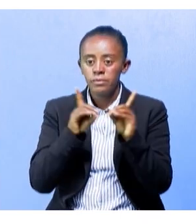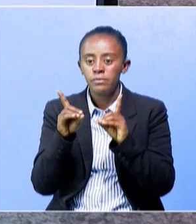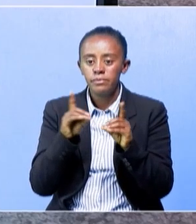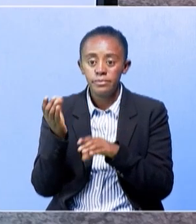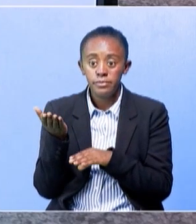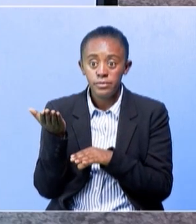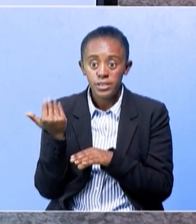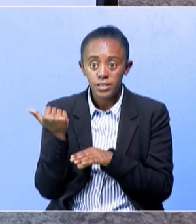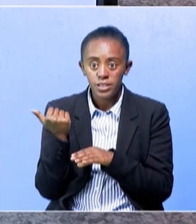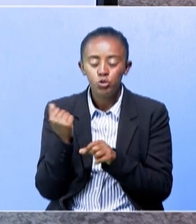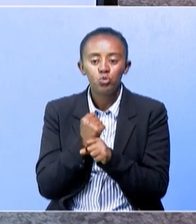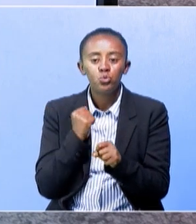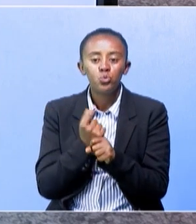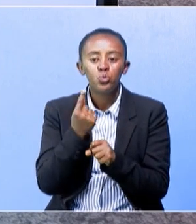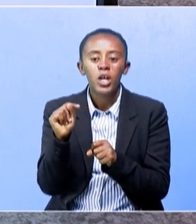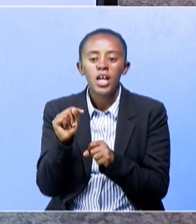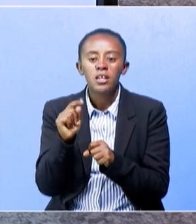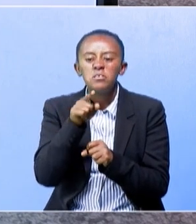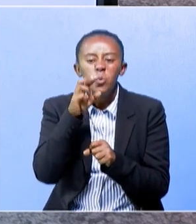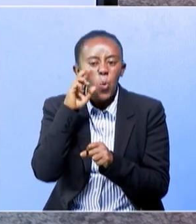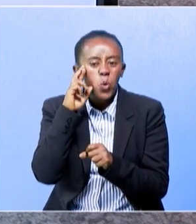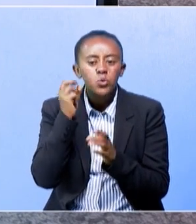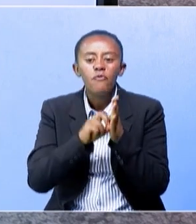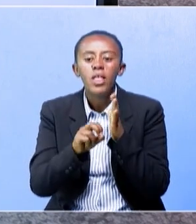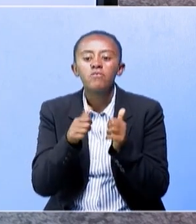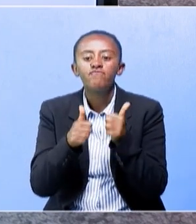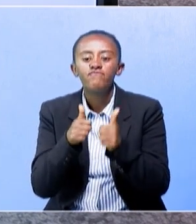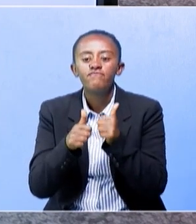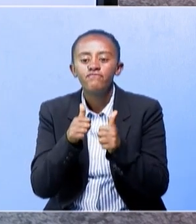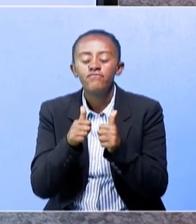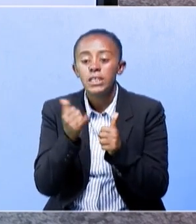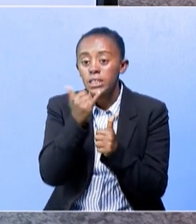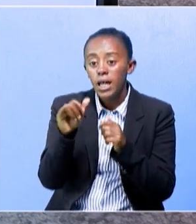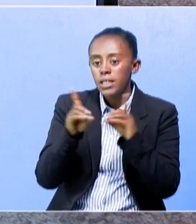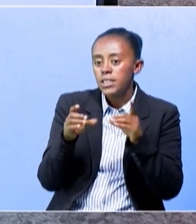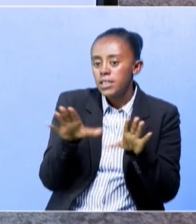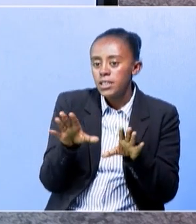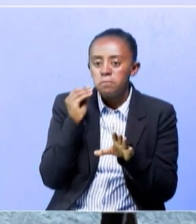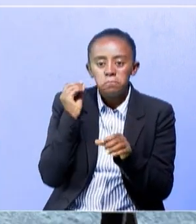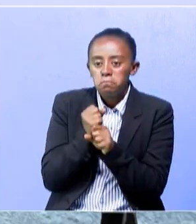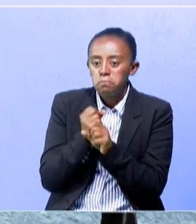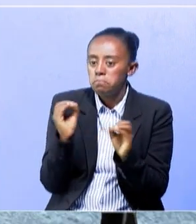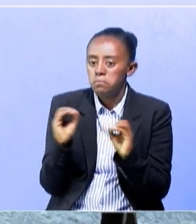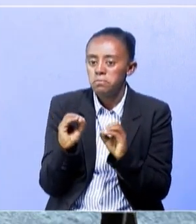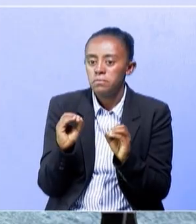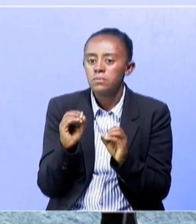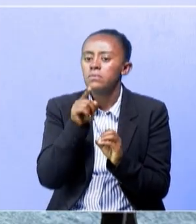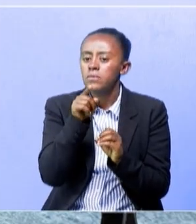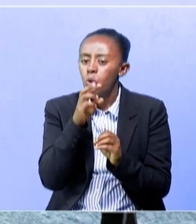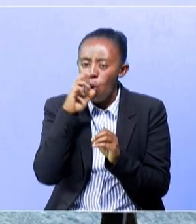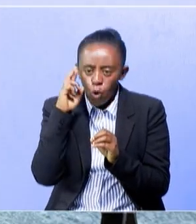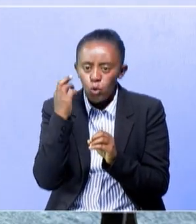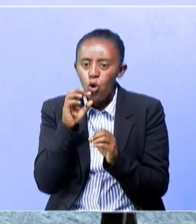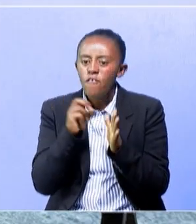Is it cause or effect? Yes, they didn't do their homework. That